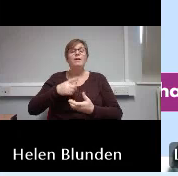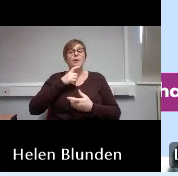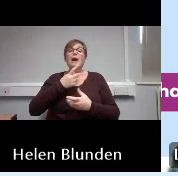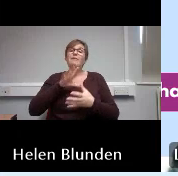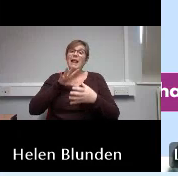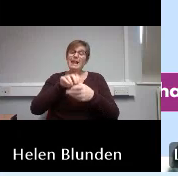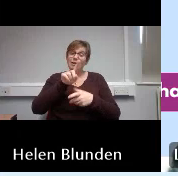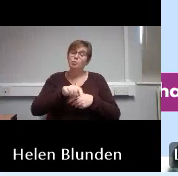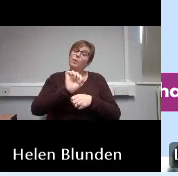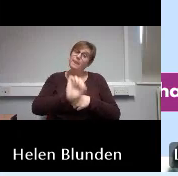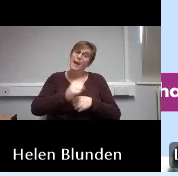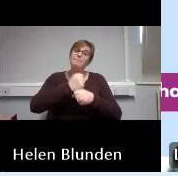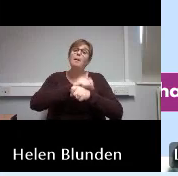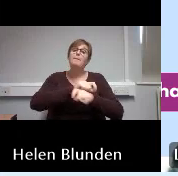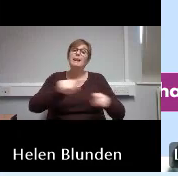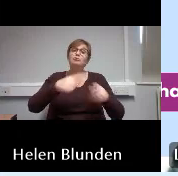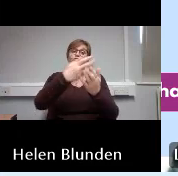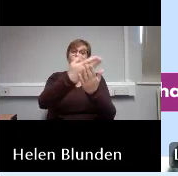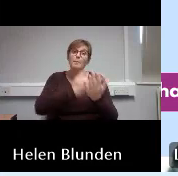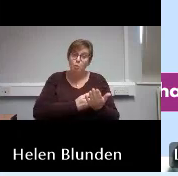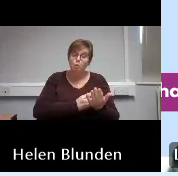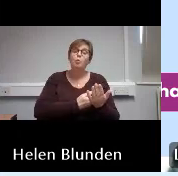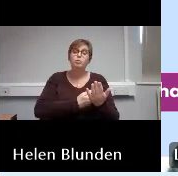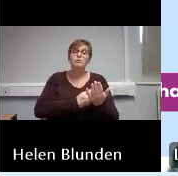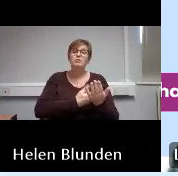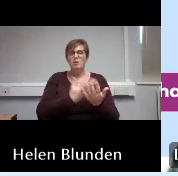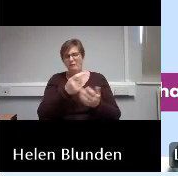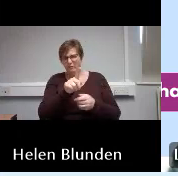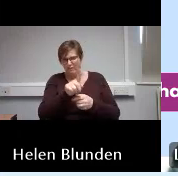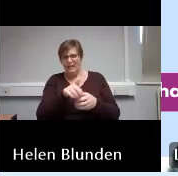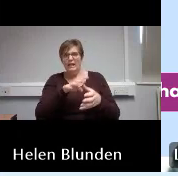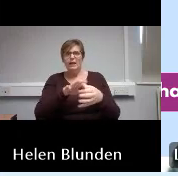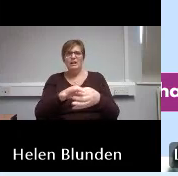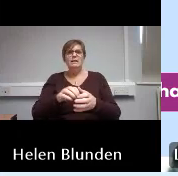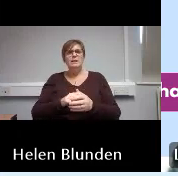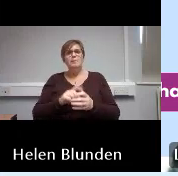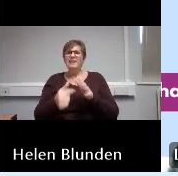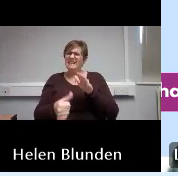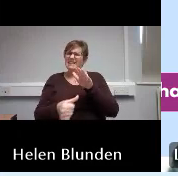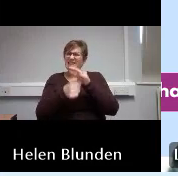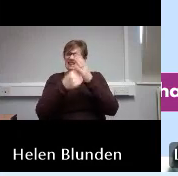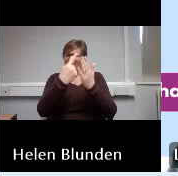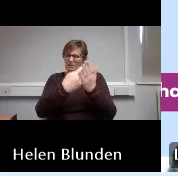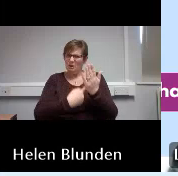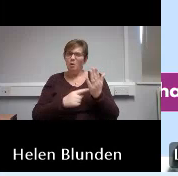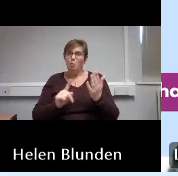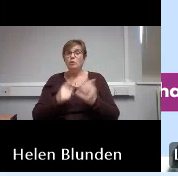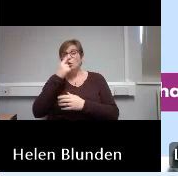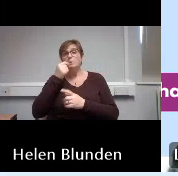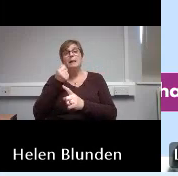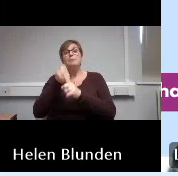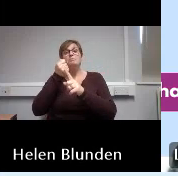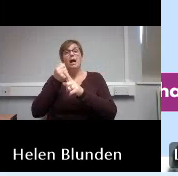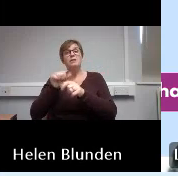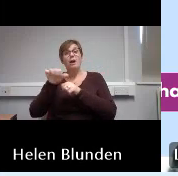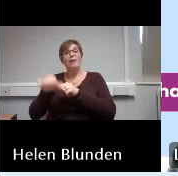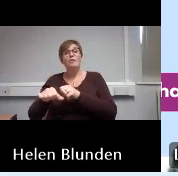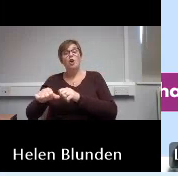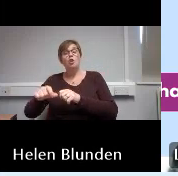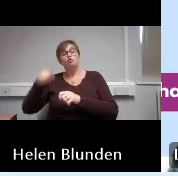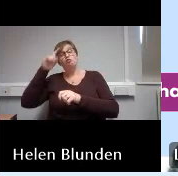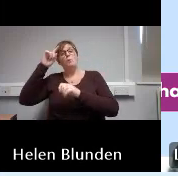slide. Key themes that affected children's mental health were impact, sometimes of a traumatic home life,